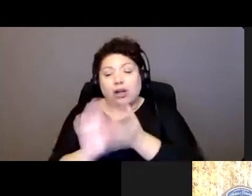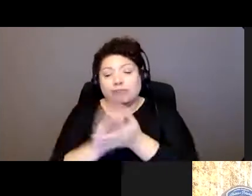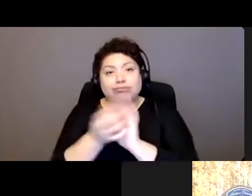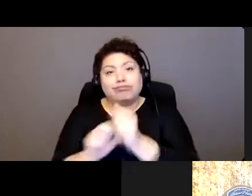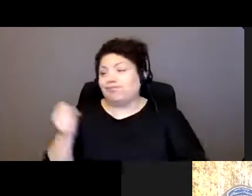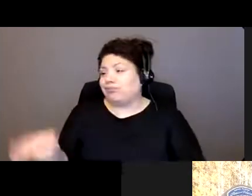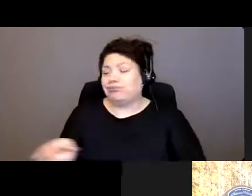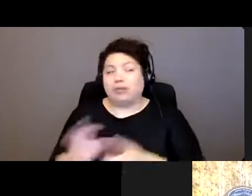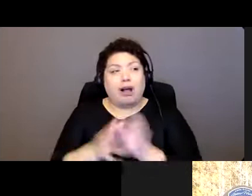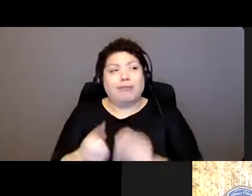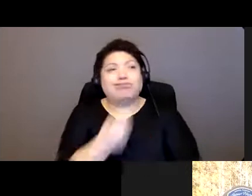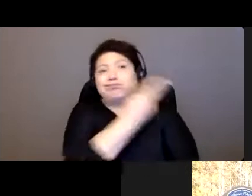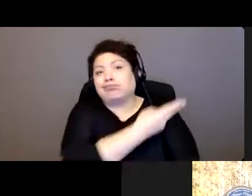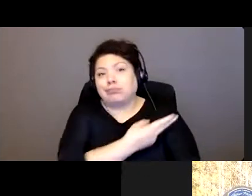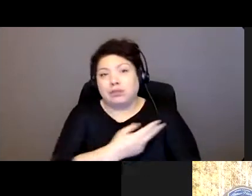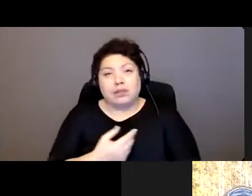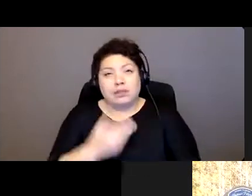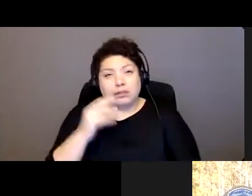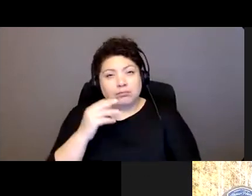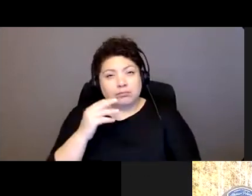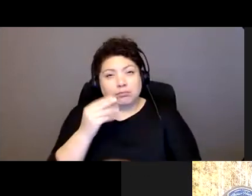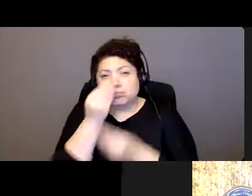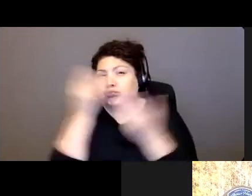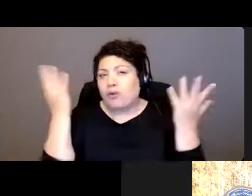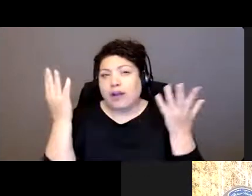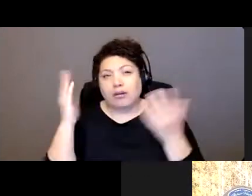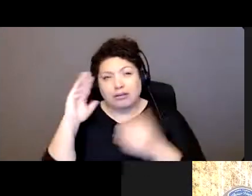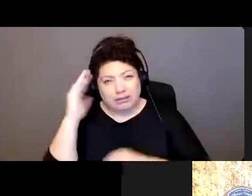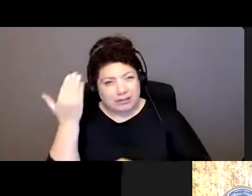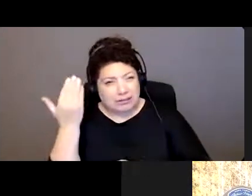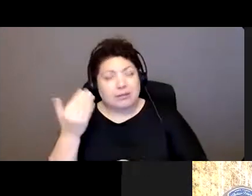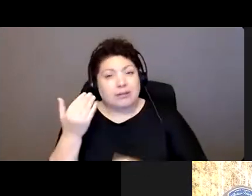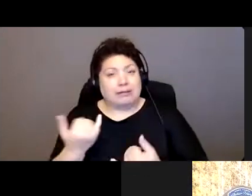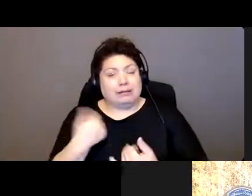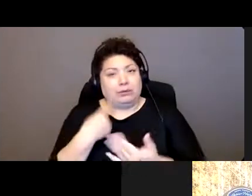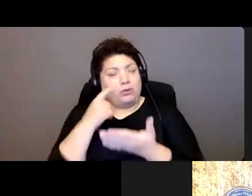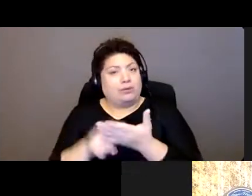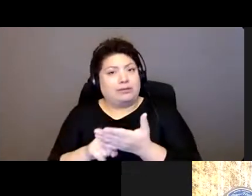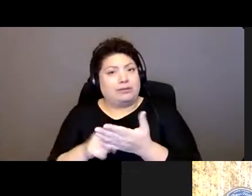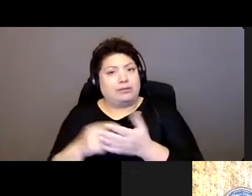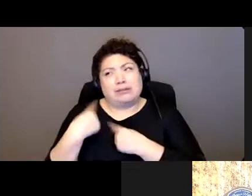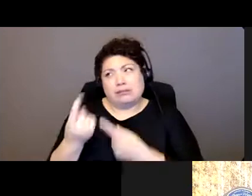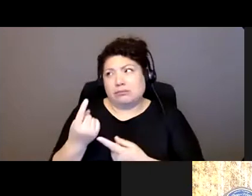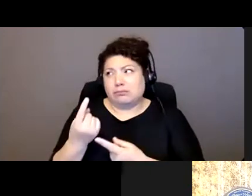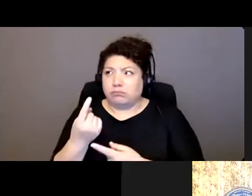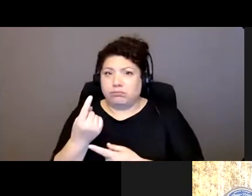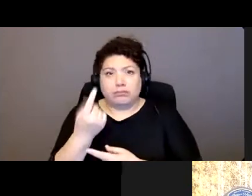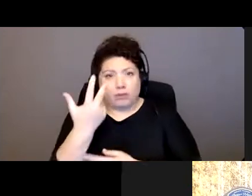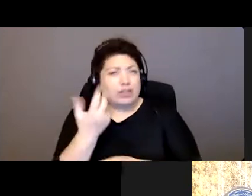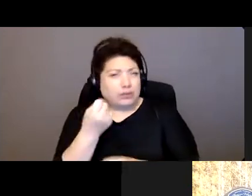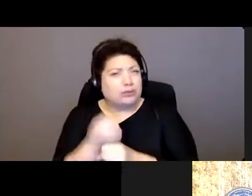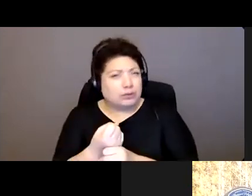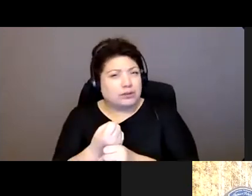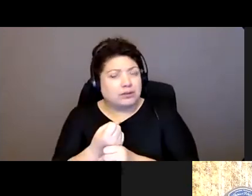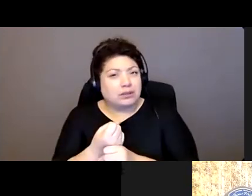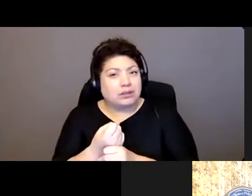care. I don't know. This is what I'm noticing it in the last, maybe in the last 3 years. I've noticed